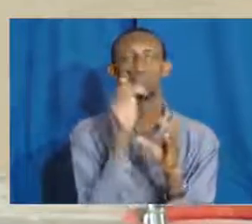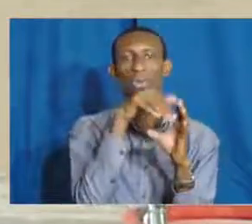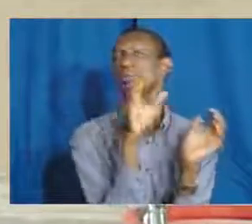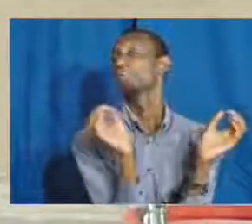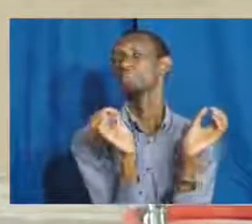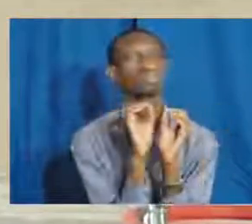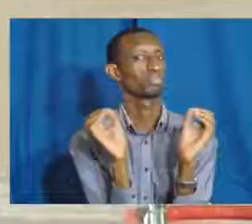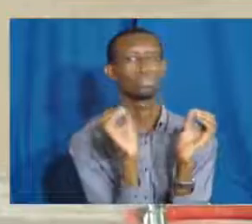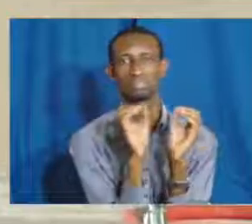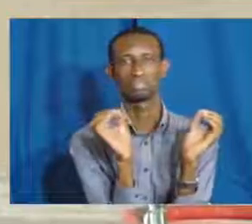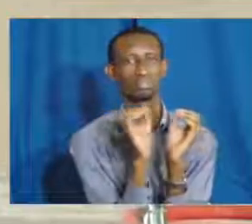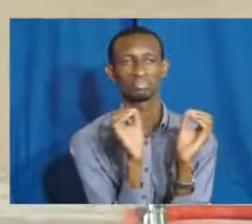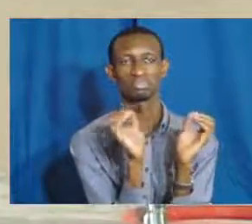there.